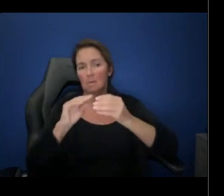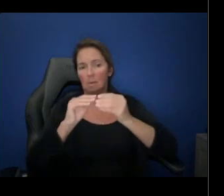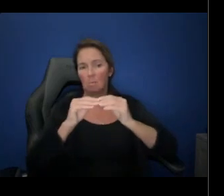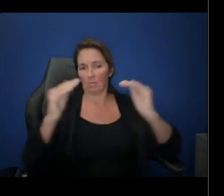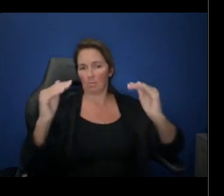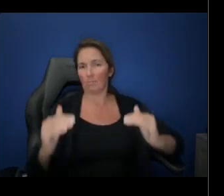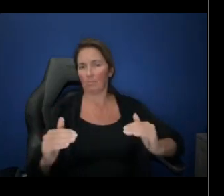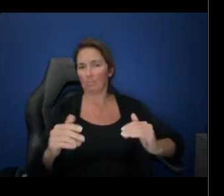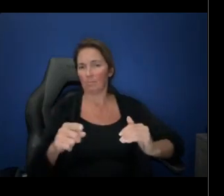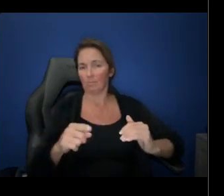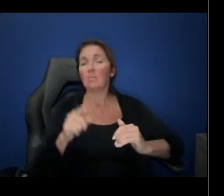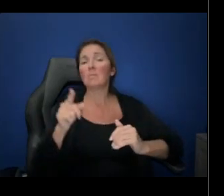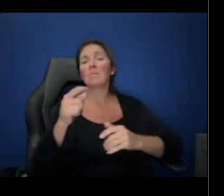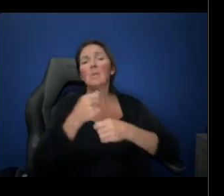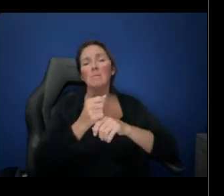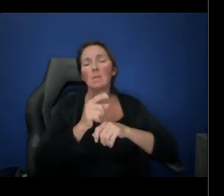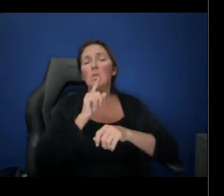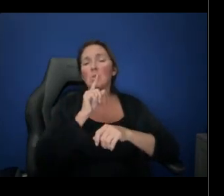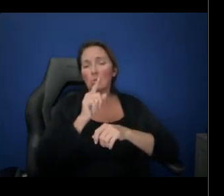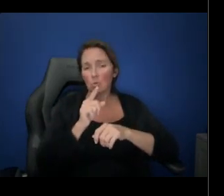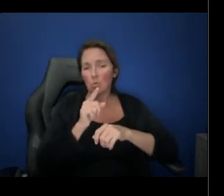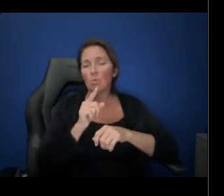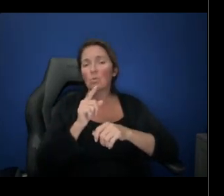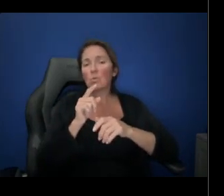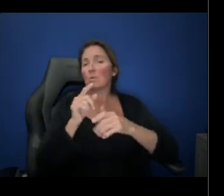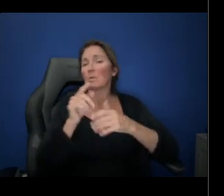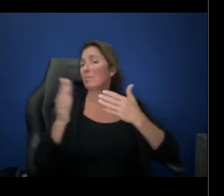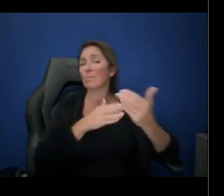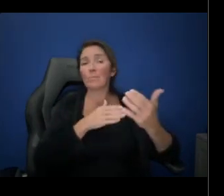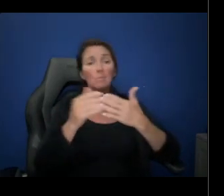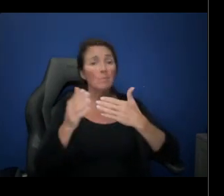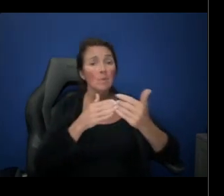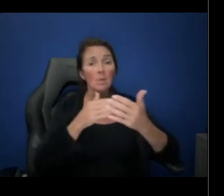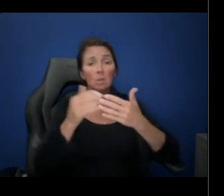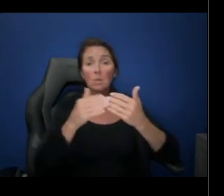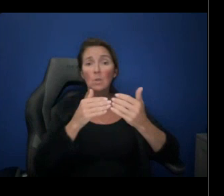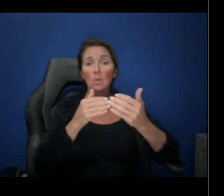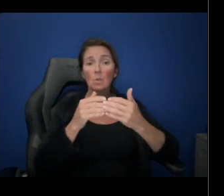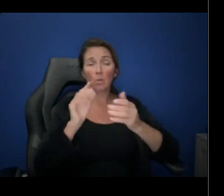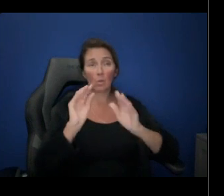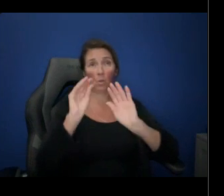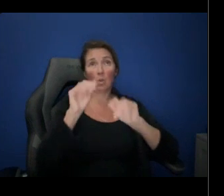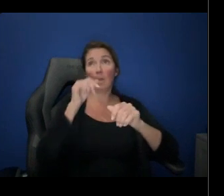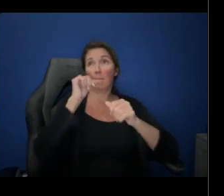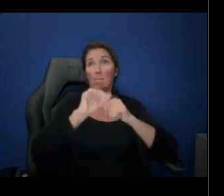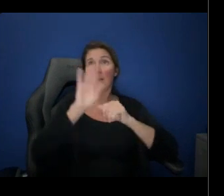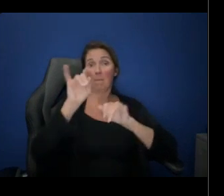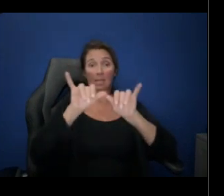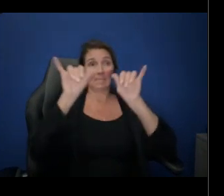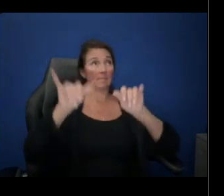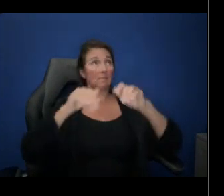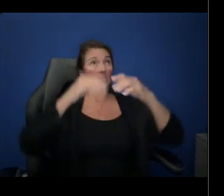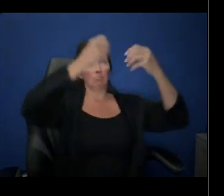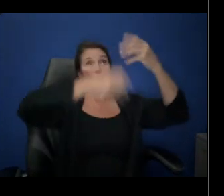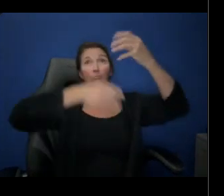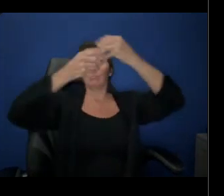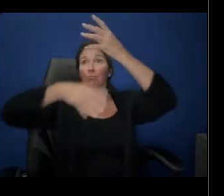This will ensure that regardless of the installed mailbox system